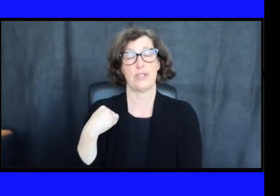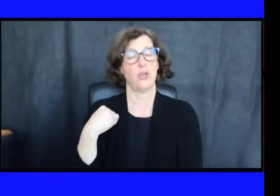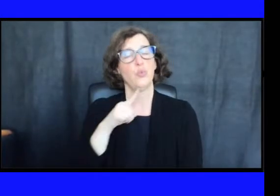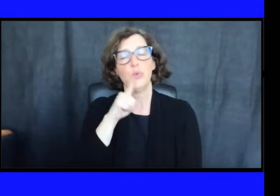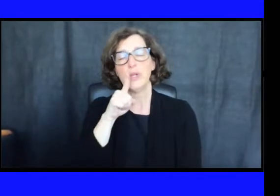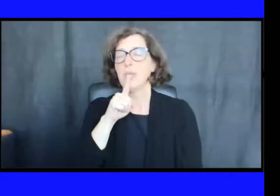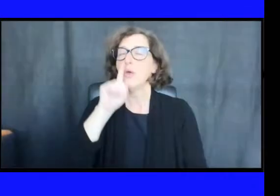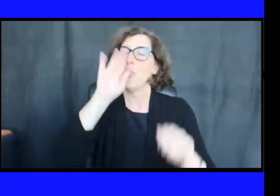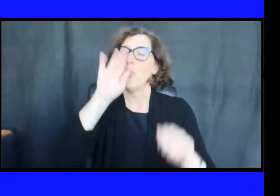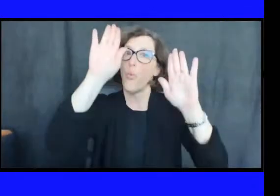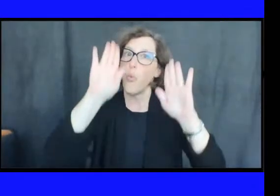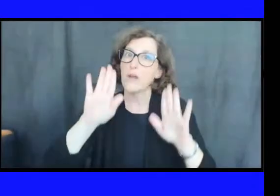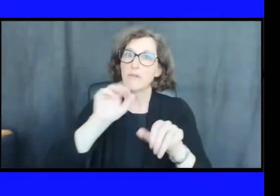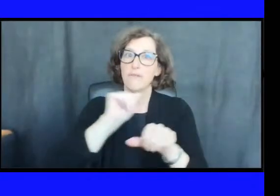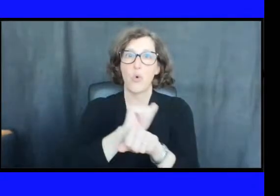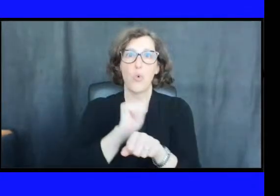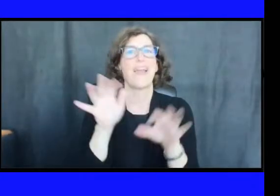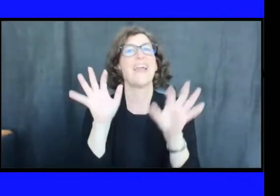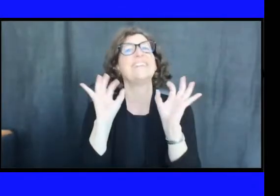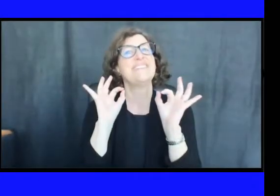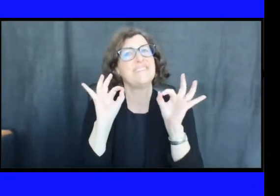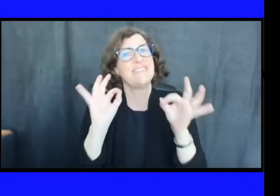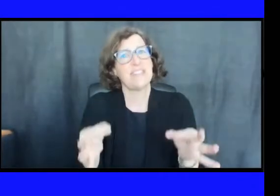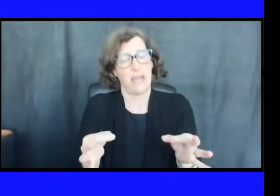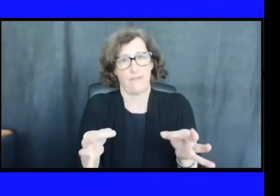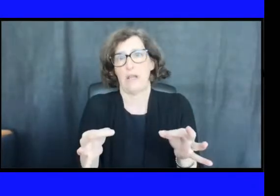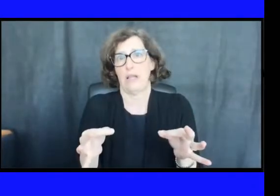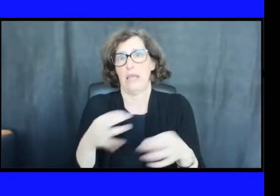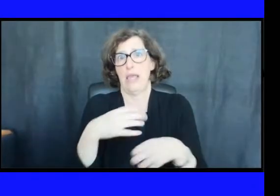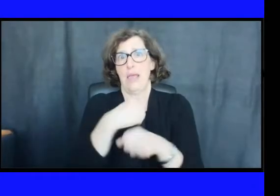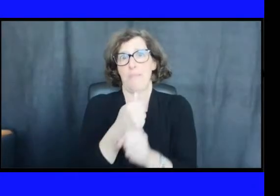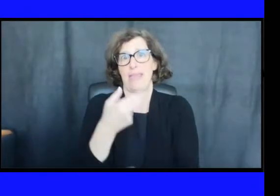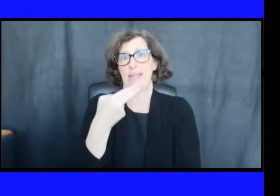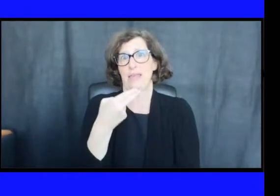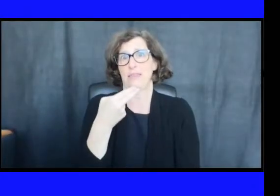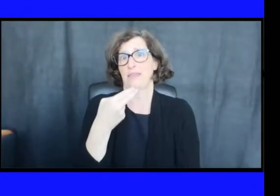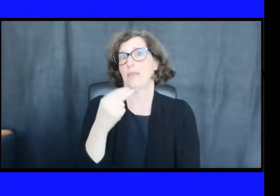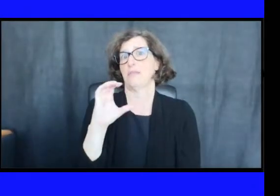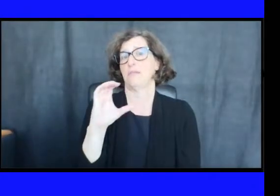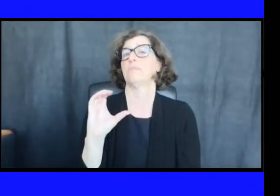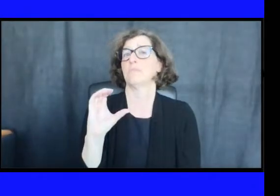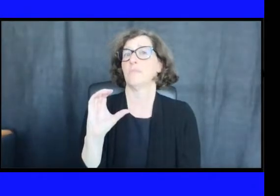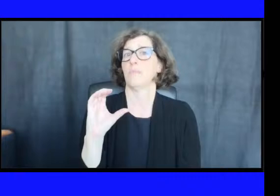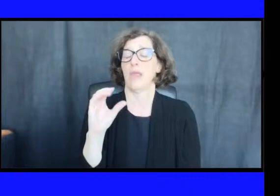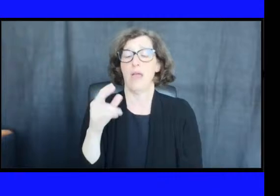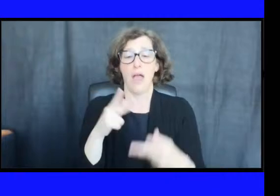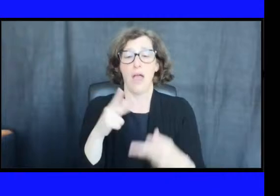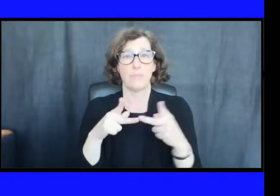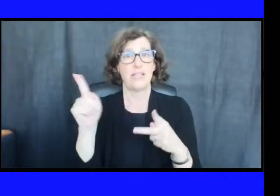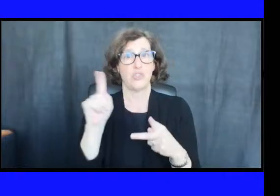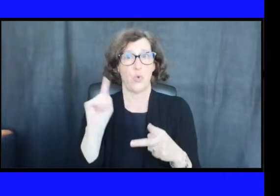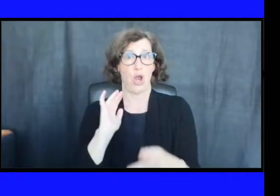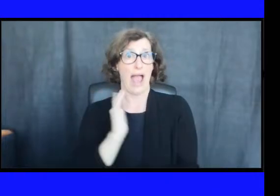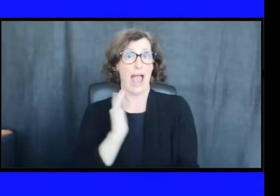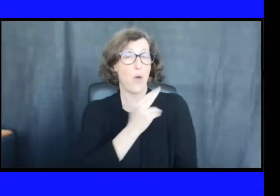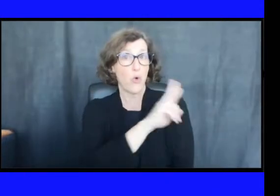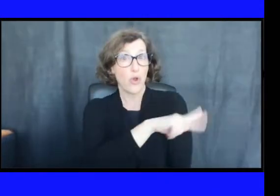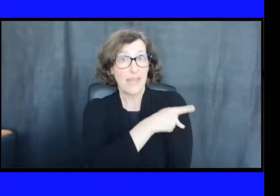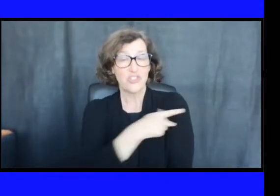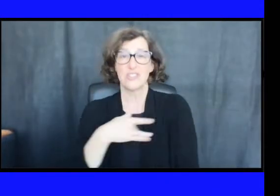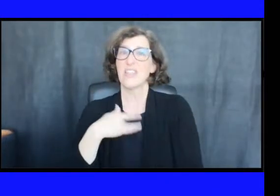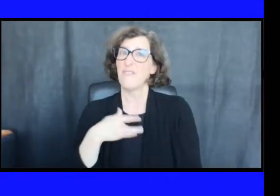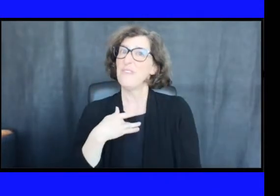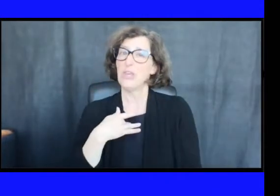Now we have Dr. Sineas and Dr. Davis, who will provide an update on the Equity and Access